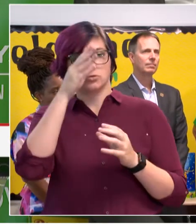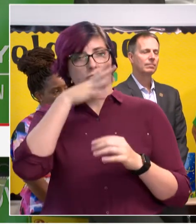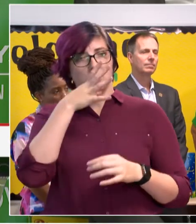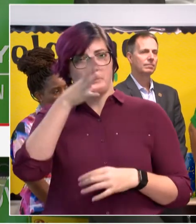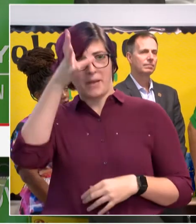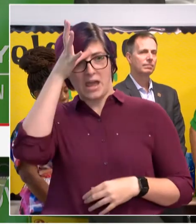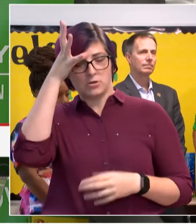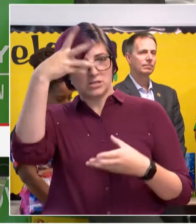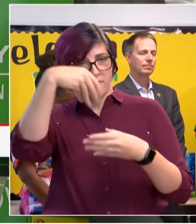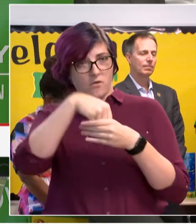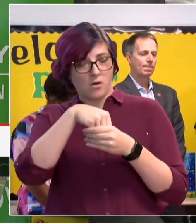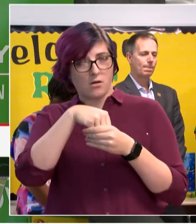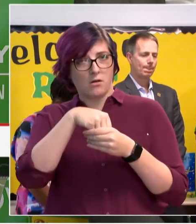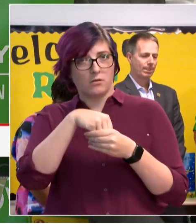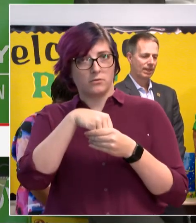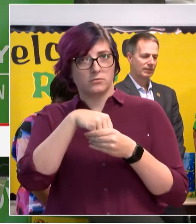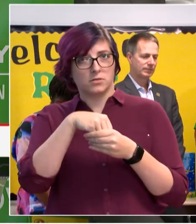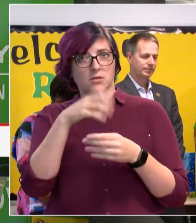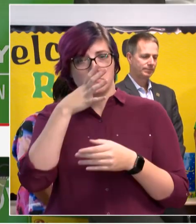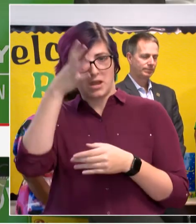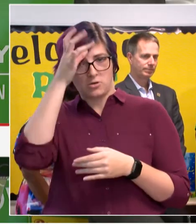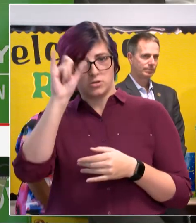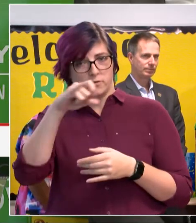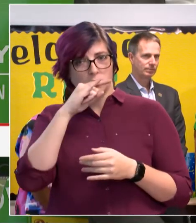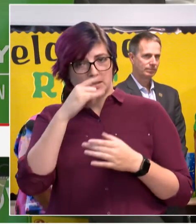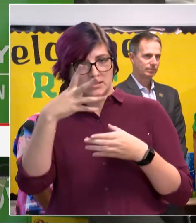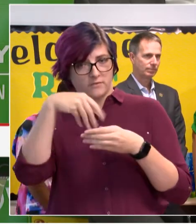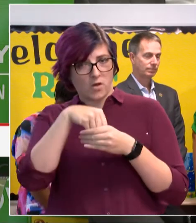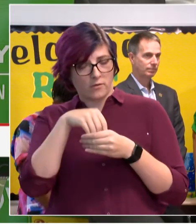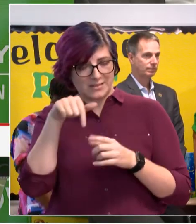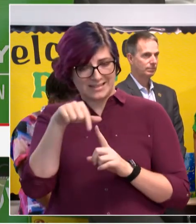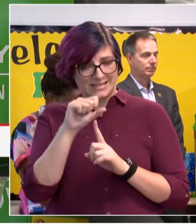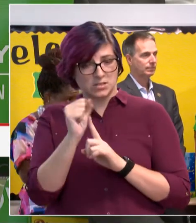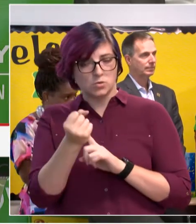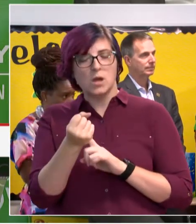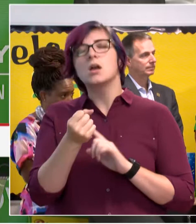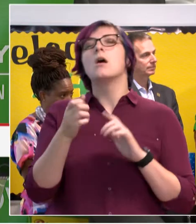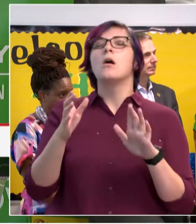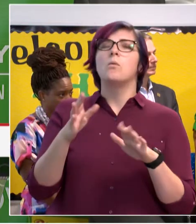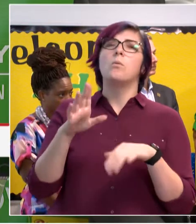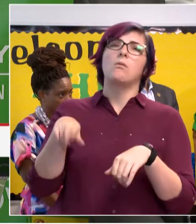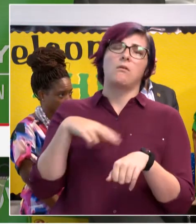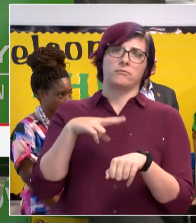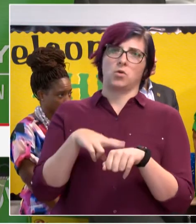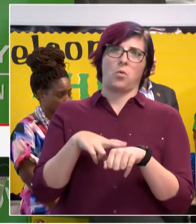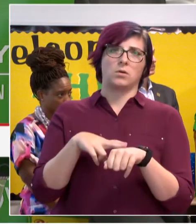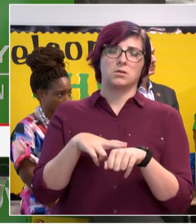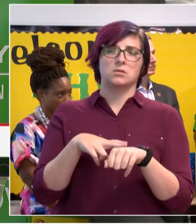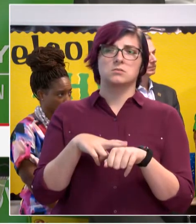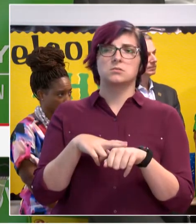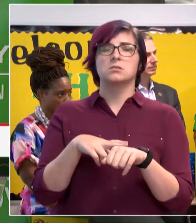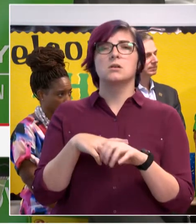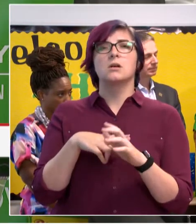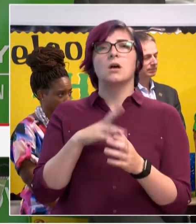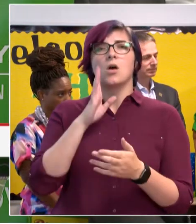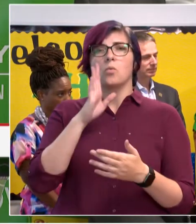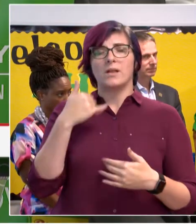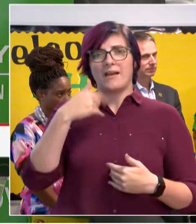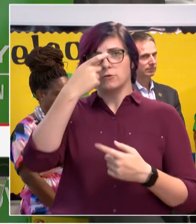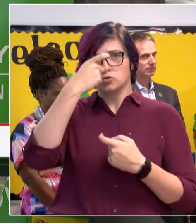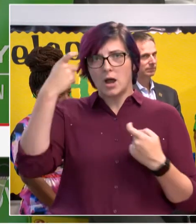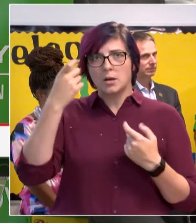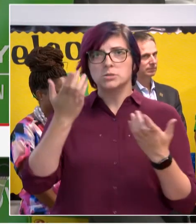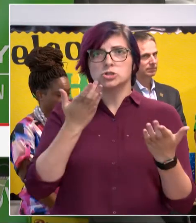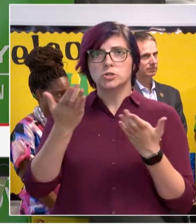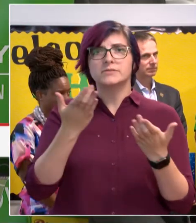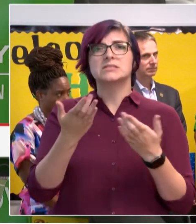this, of the kids involved in this situation? Well, of course, there will be trauma services